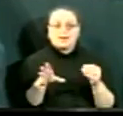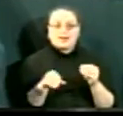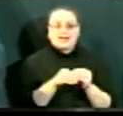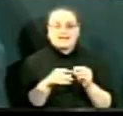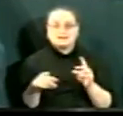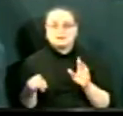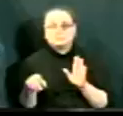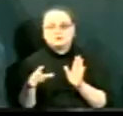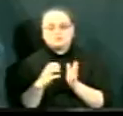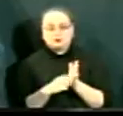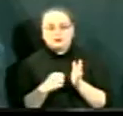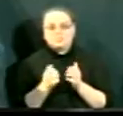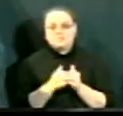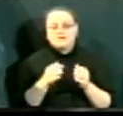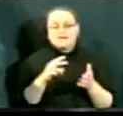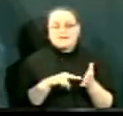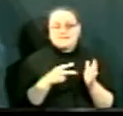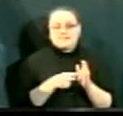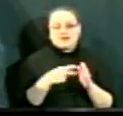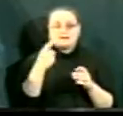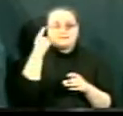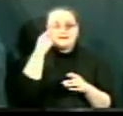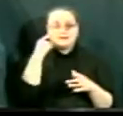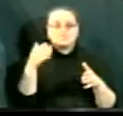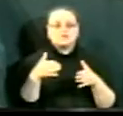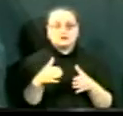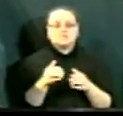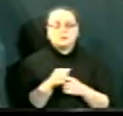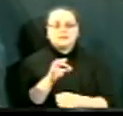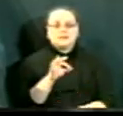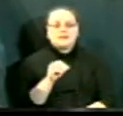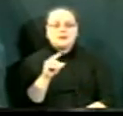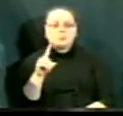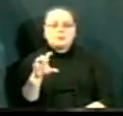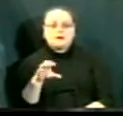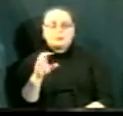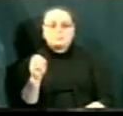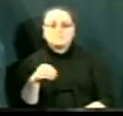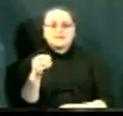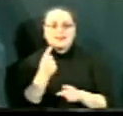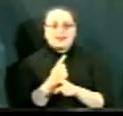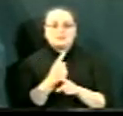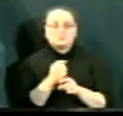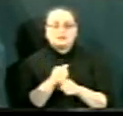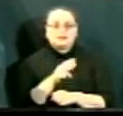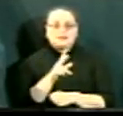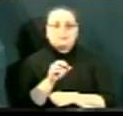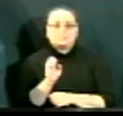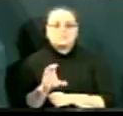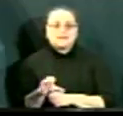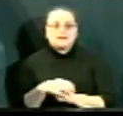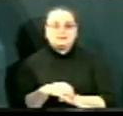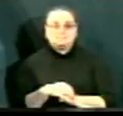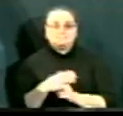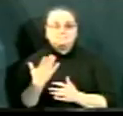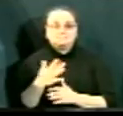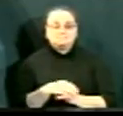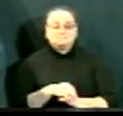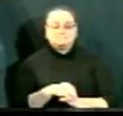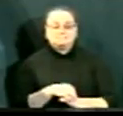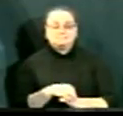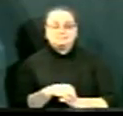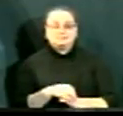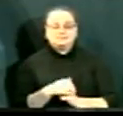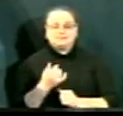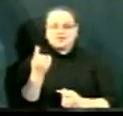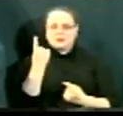subtract within 10 using mental strategies with 90 to 100% accuracy within 3 seconds, end quote. Is it